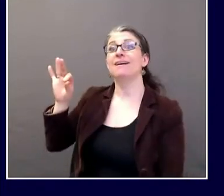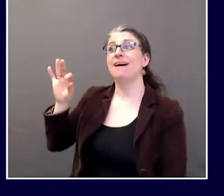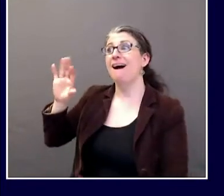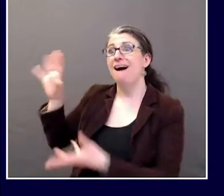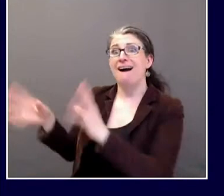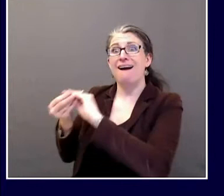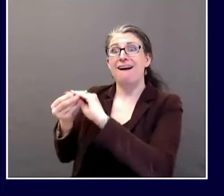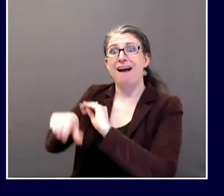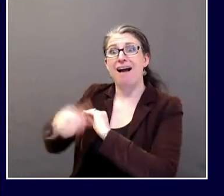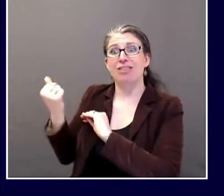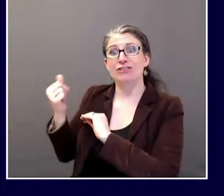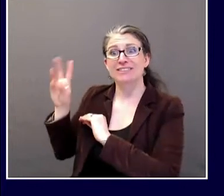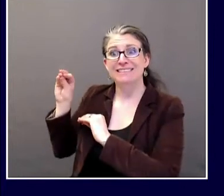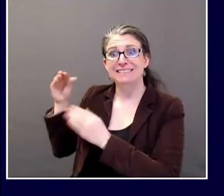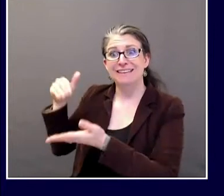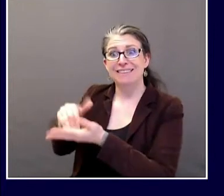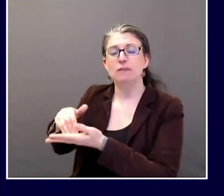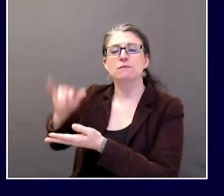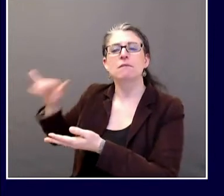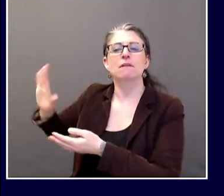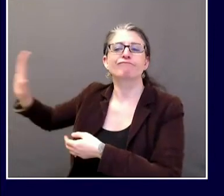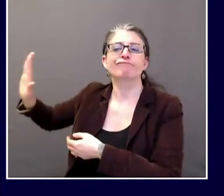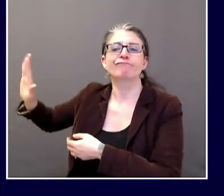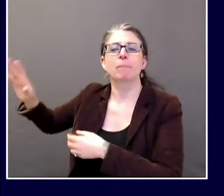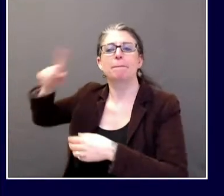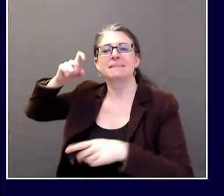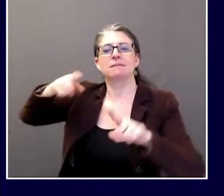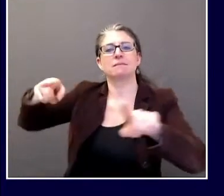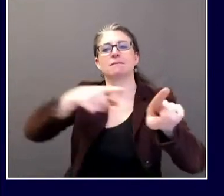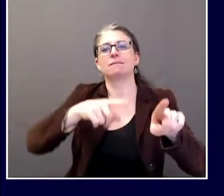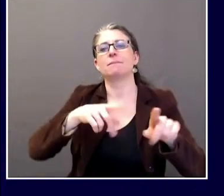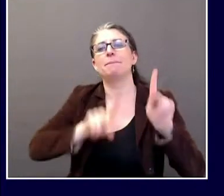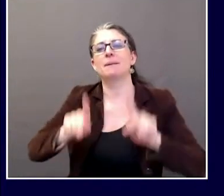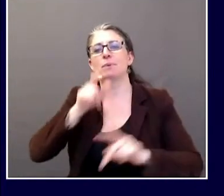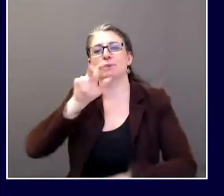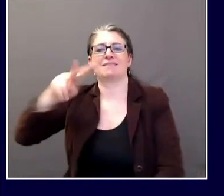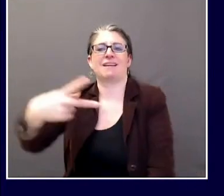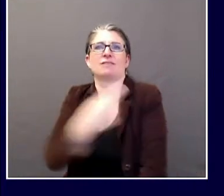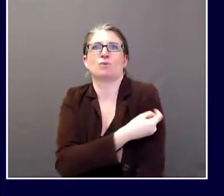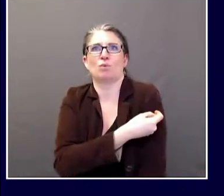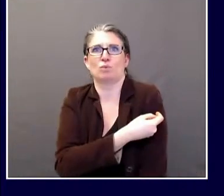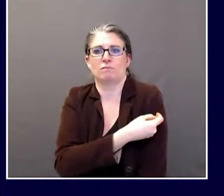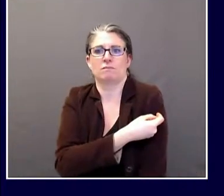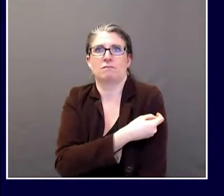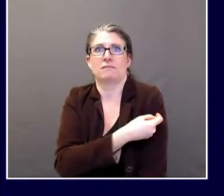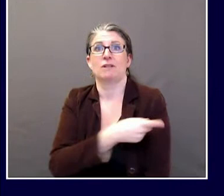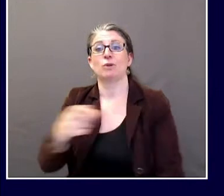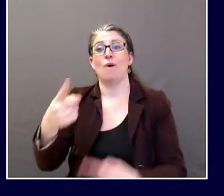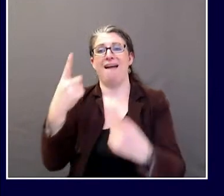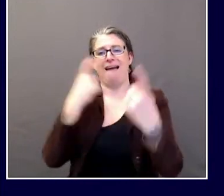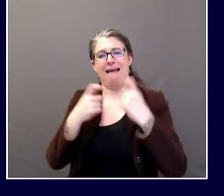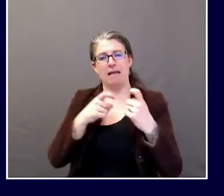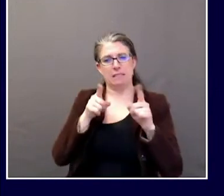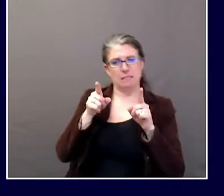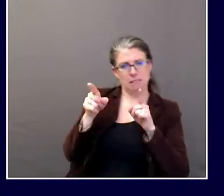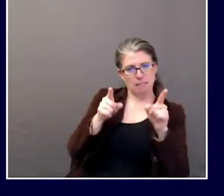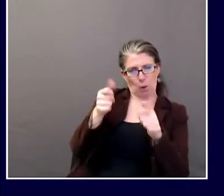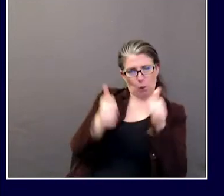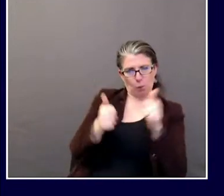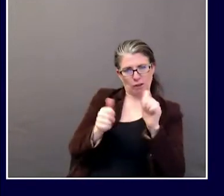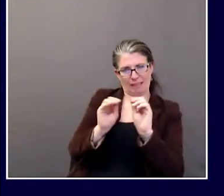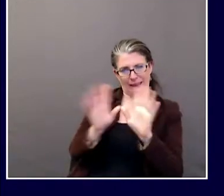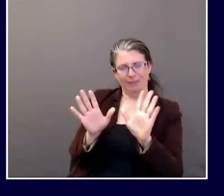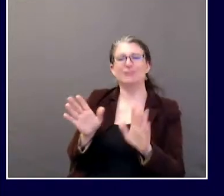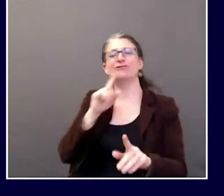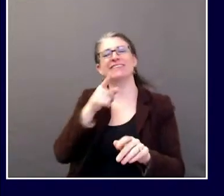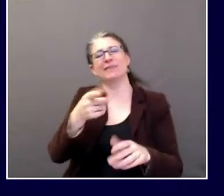first doses because really what's on people's minds is how many new people can we vaccinate now? Okay. There's just some